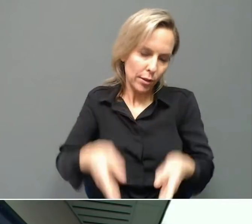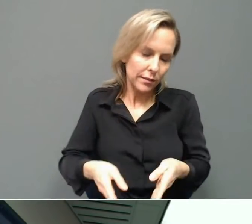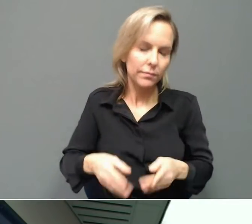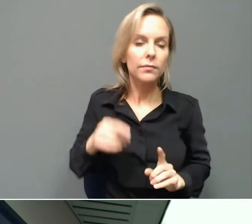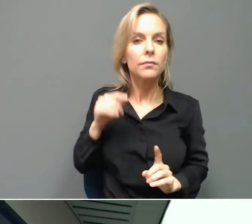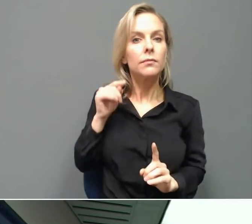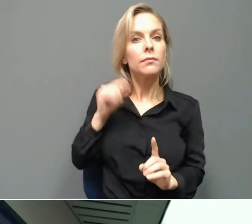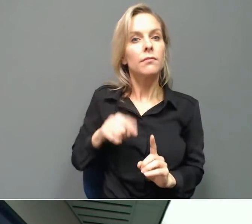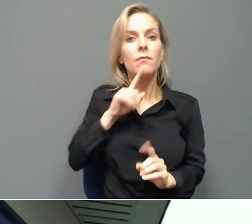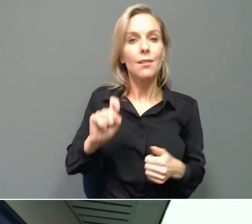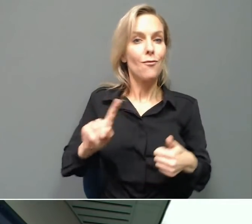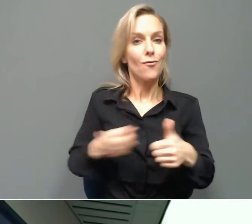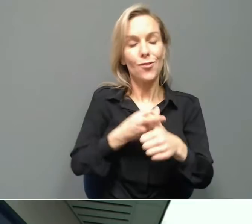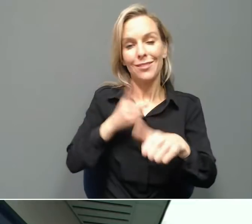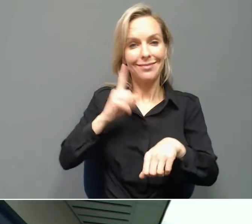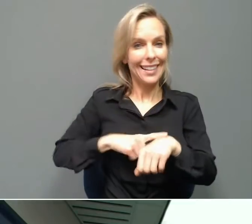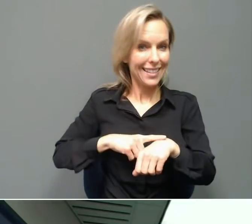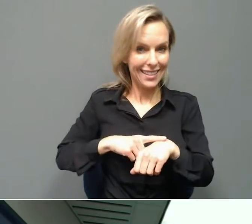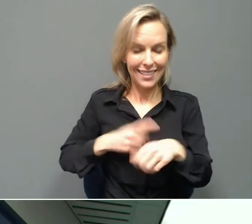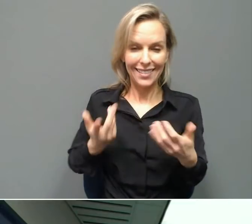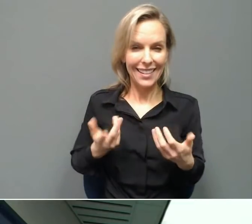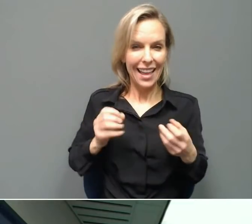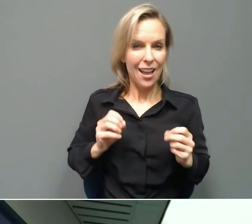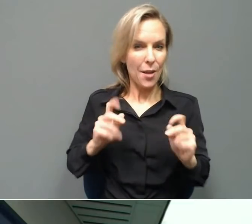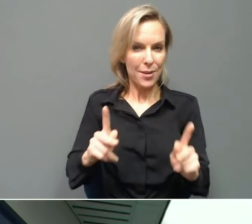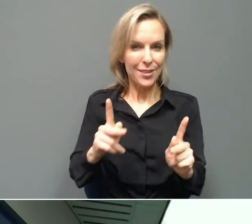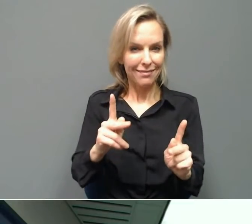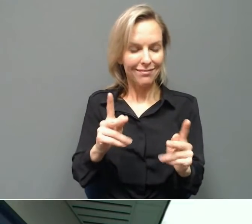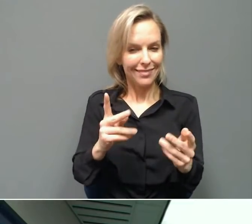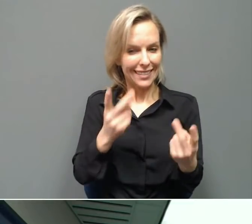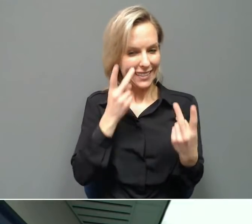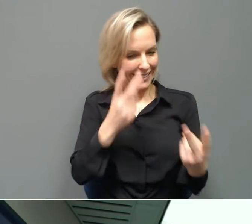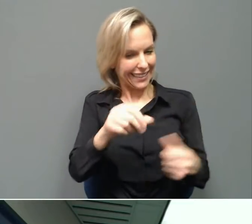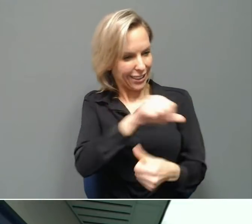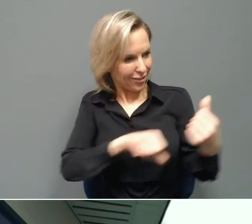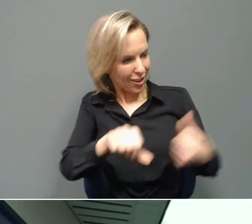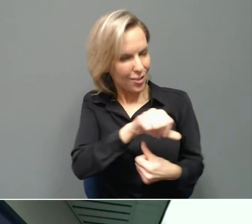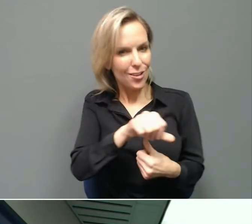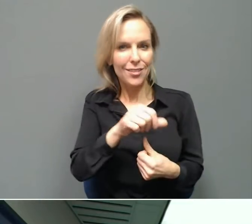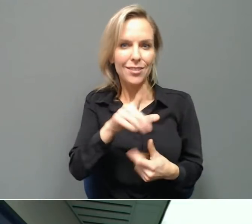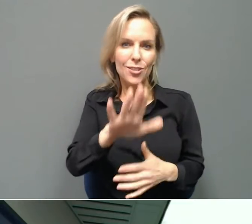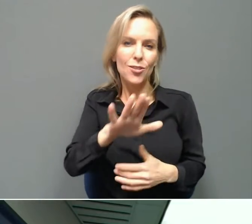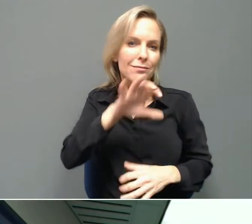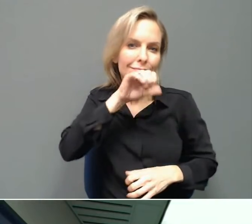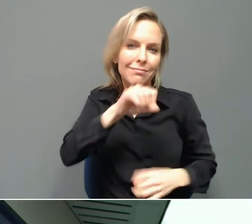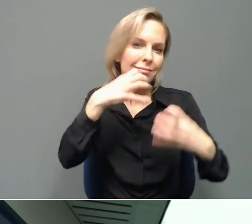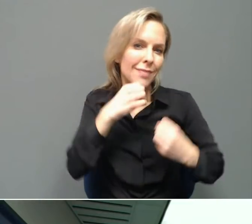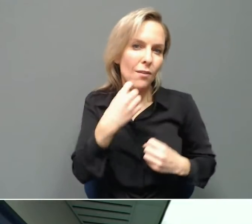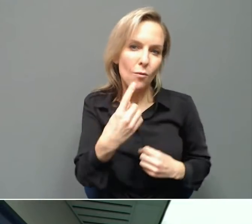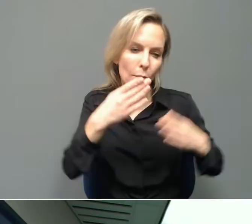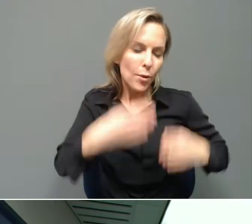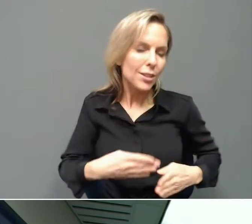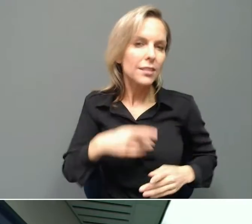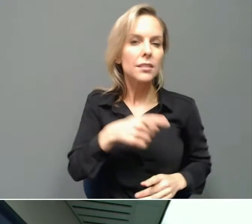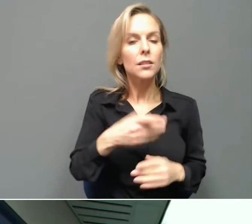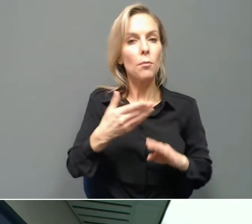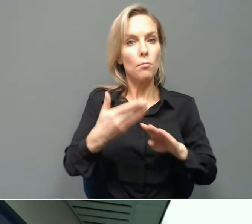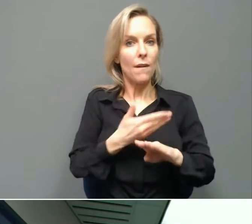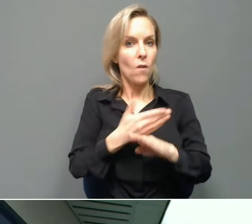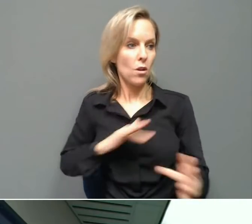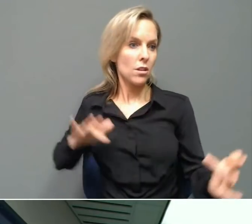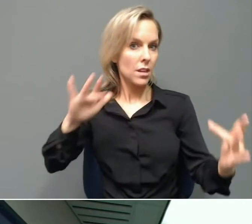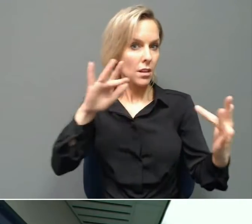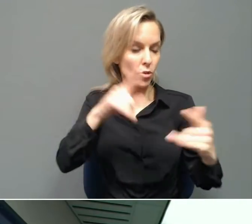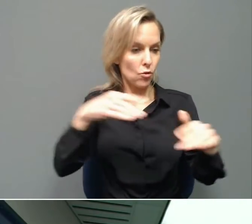this will be the first time, the opportunity that they've had to see loved ones. We ask that you please reach out to the facility prior to visiting to ensure they can accommodate